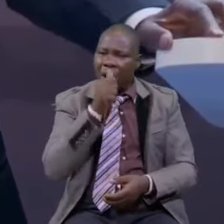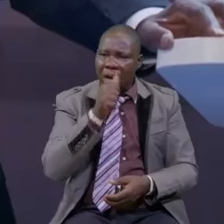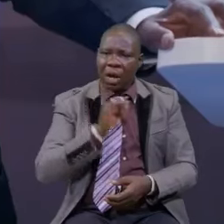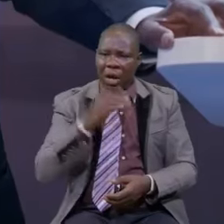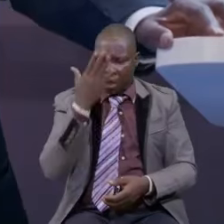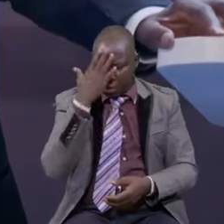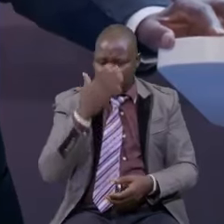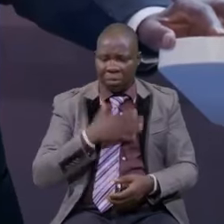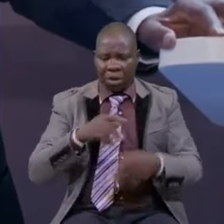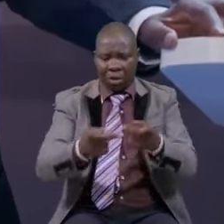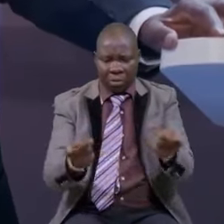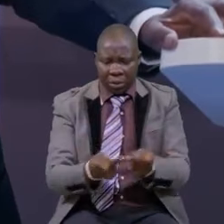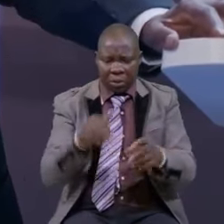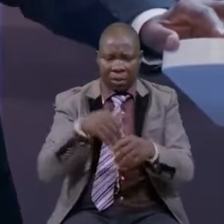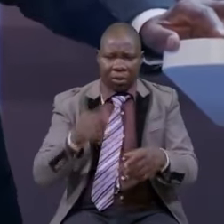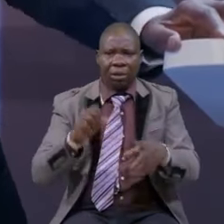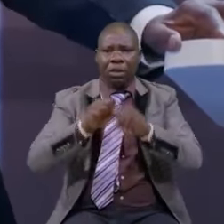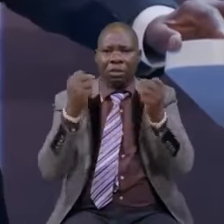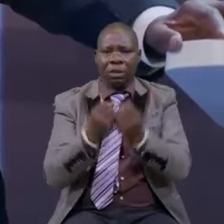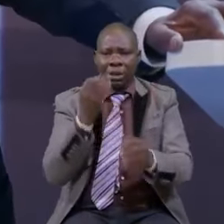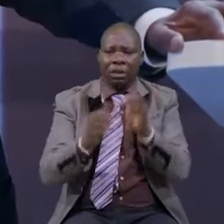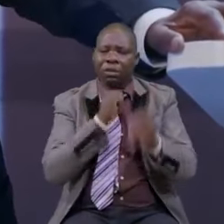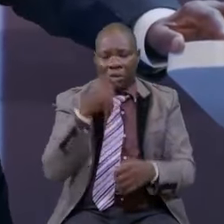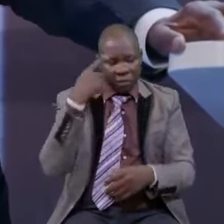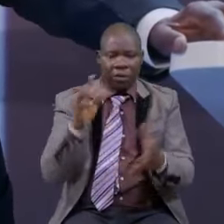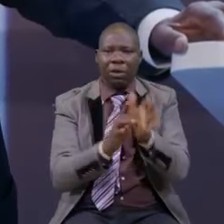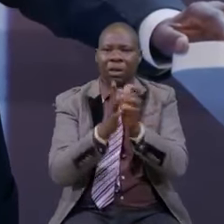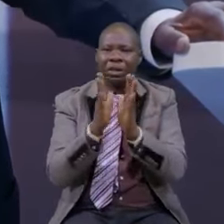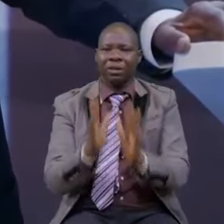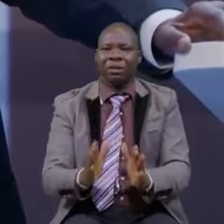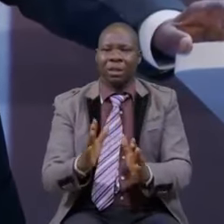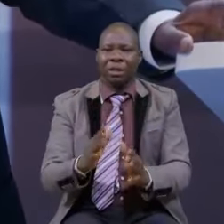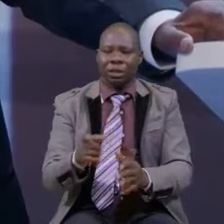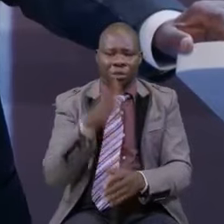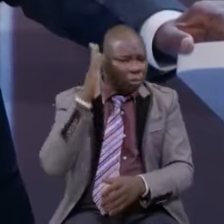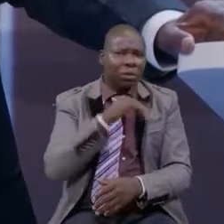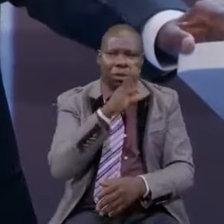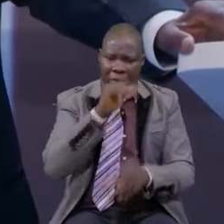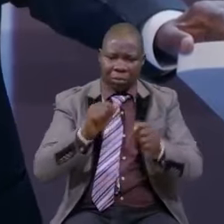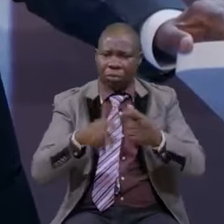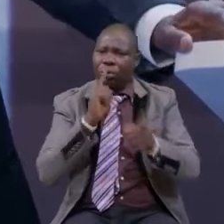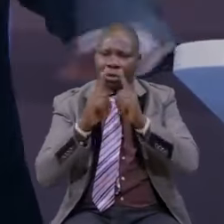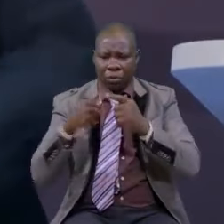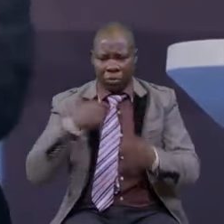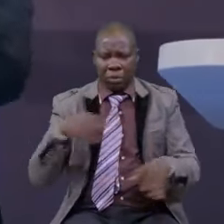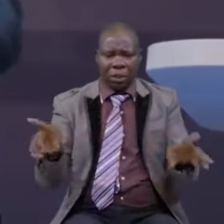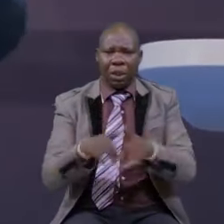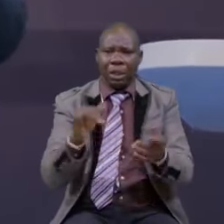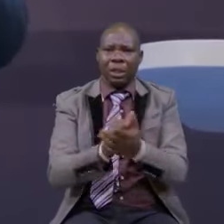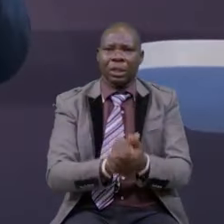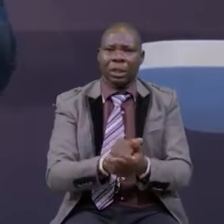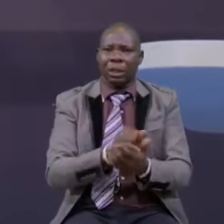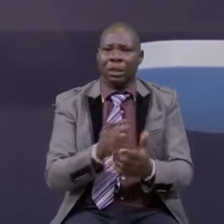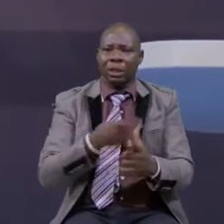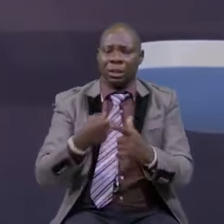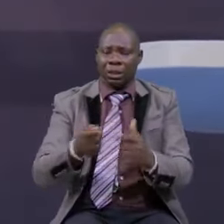This one, were it not for Christianity, would not be able to, you know, address me like this. And then you throw away